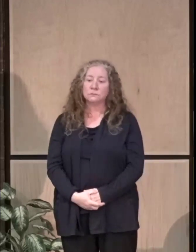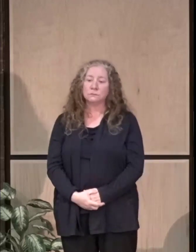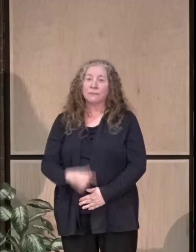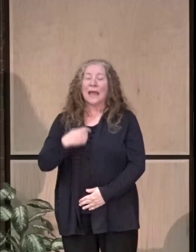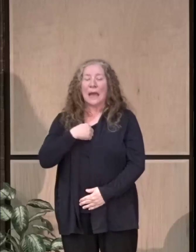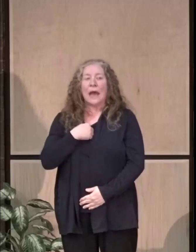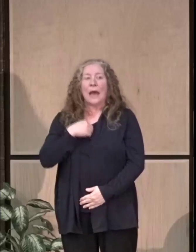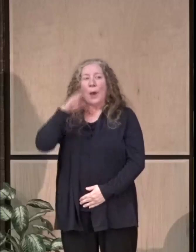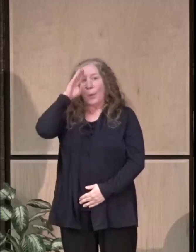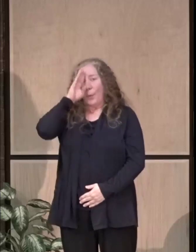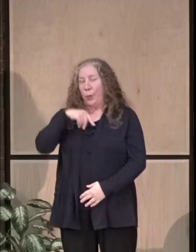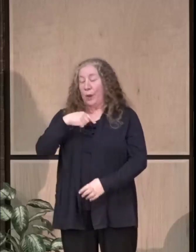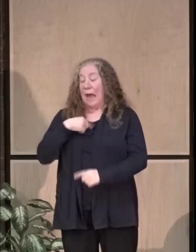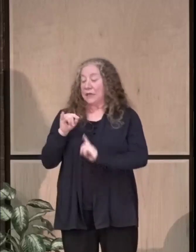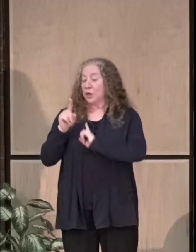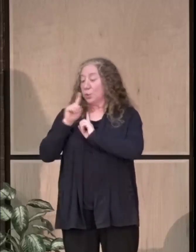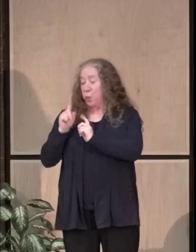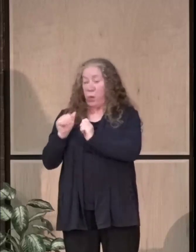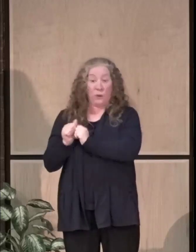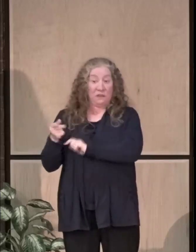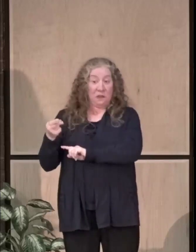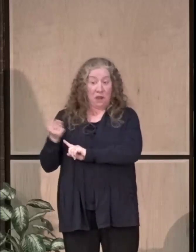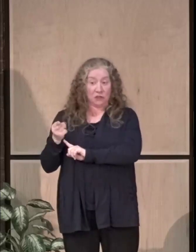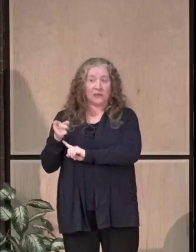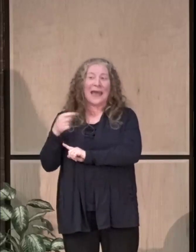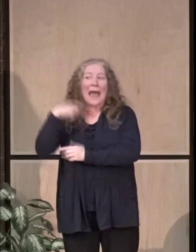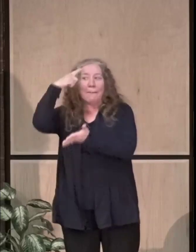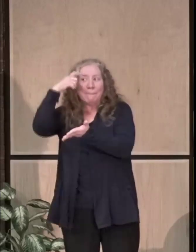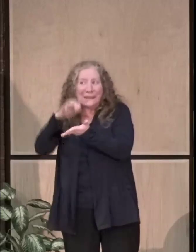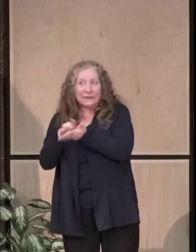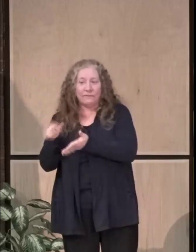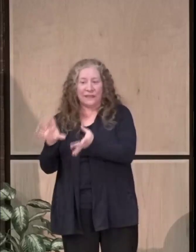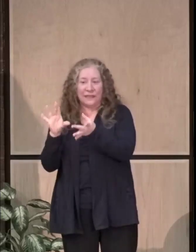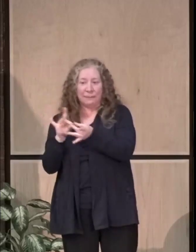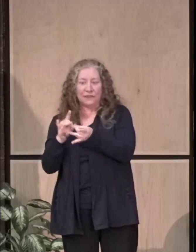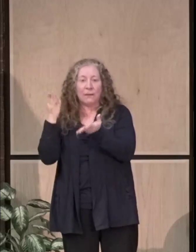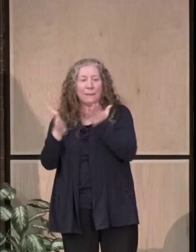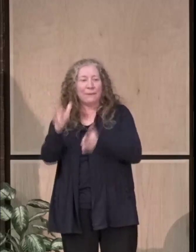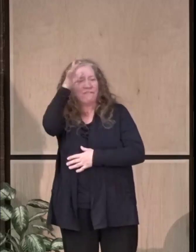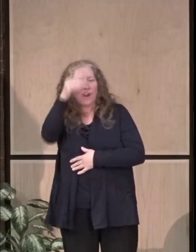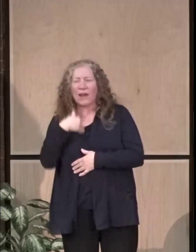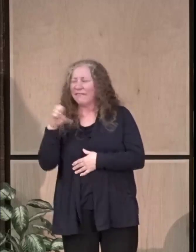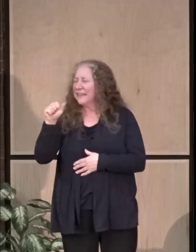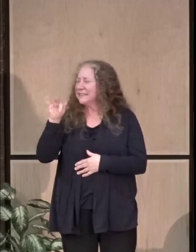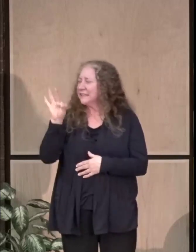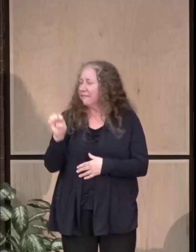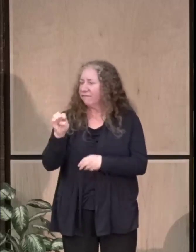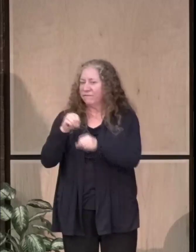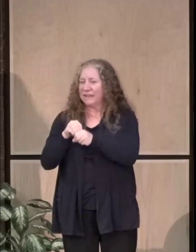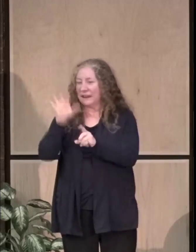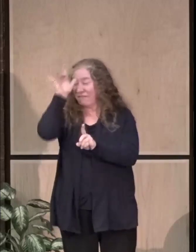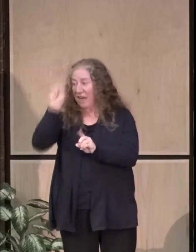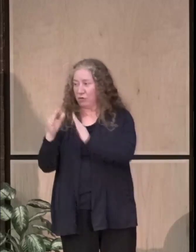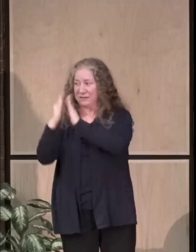I know that when I spoke with him, I believe he had mentioned that the father may have a safe in the father's home,